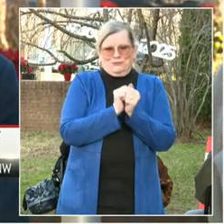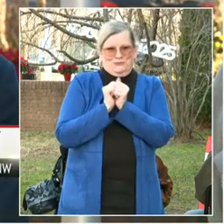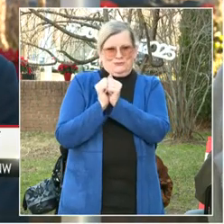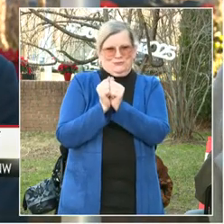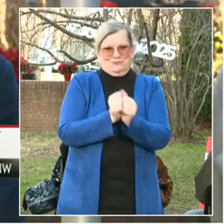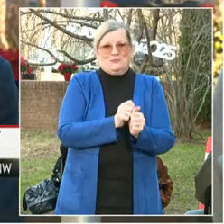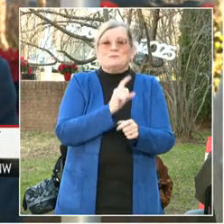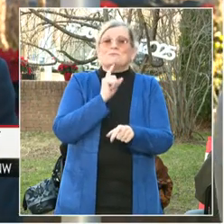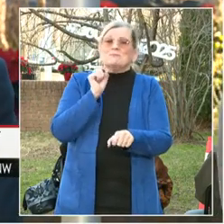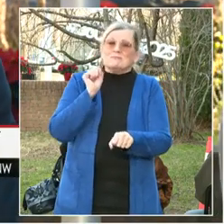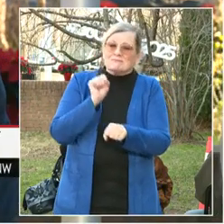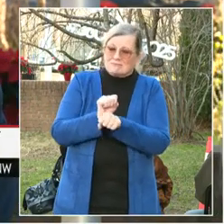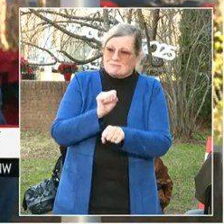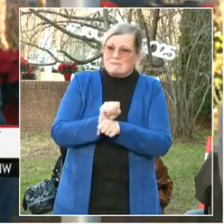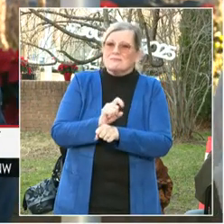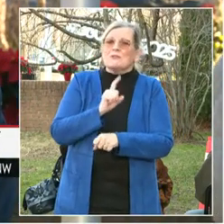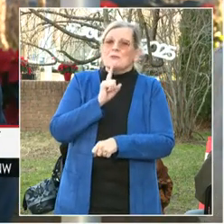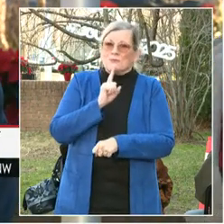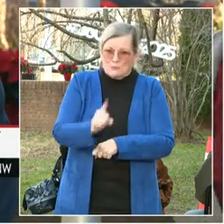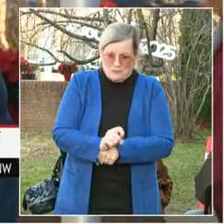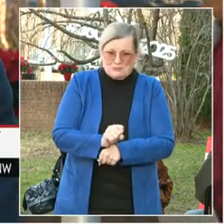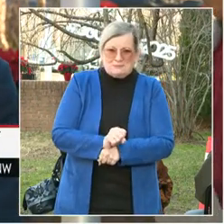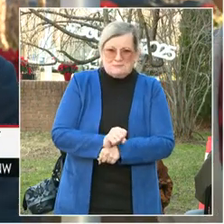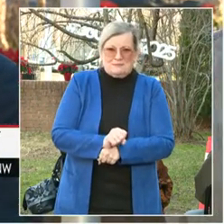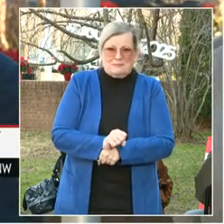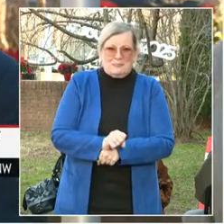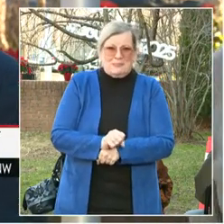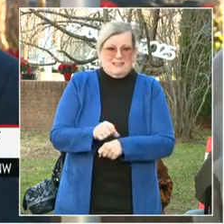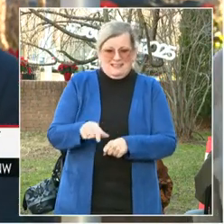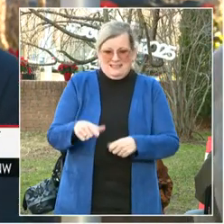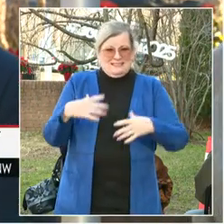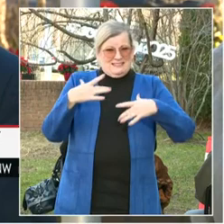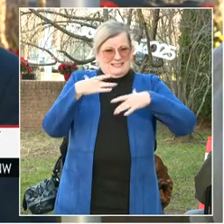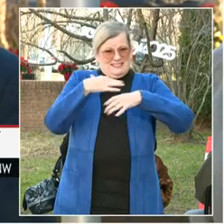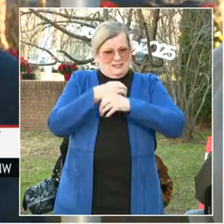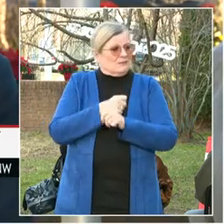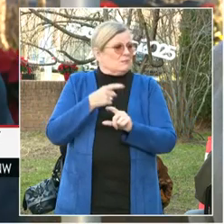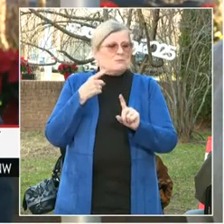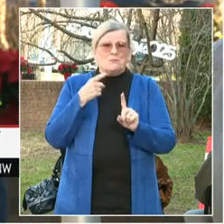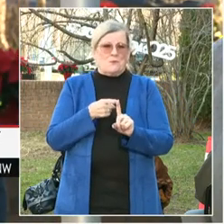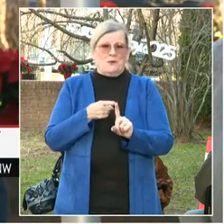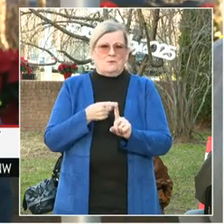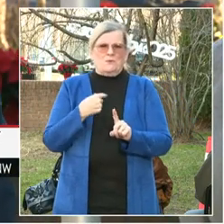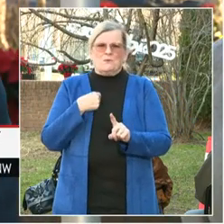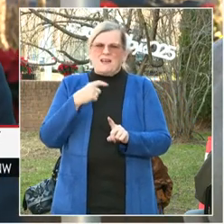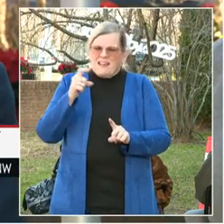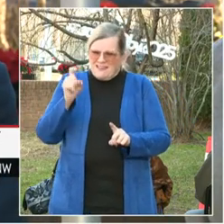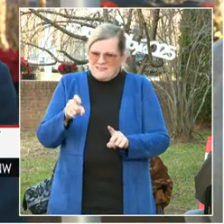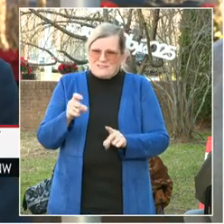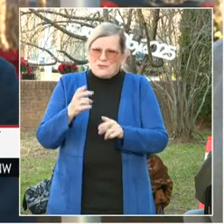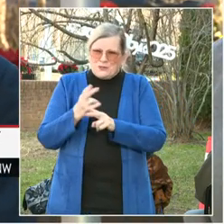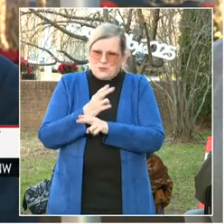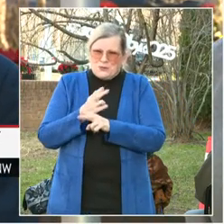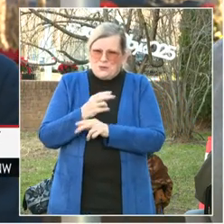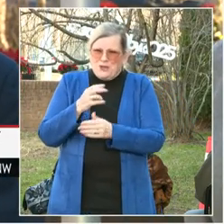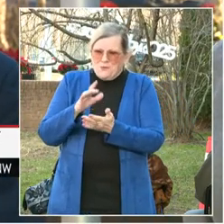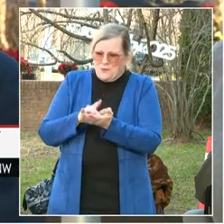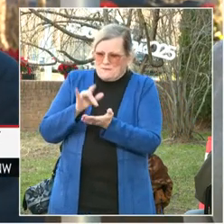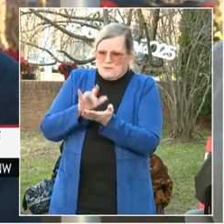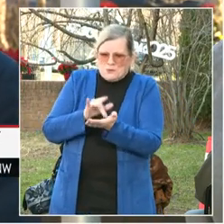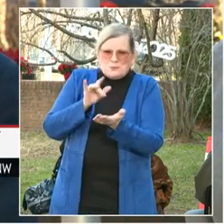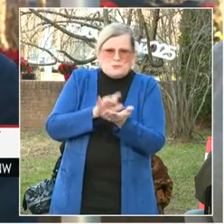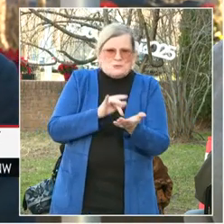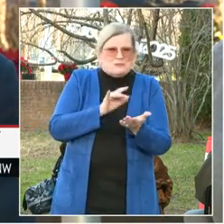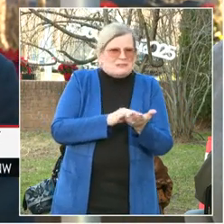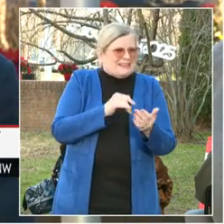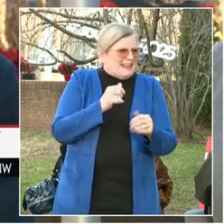bullet point, I think it says that we need to use every tool to pursue every site and to engage every resident, landowner, and partner to reach